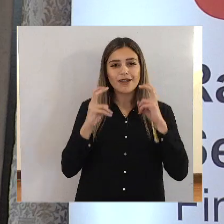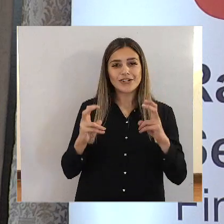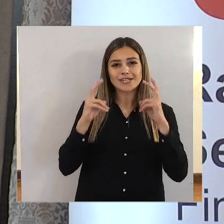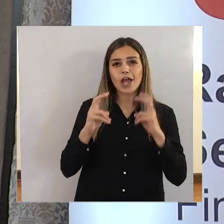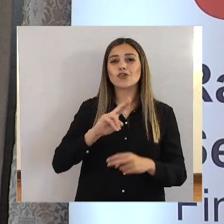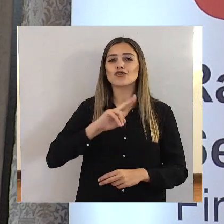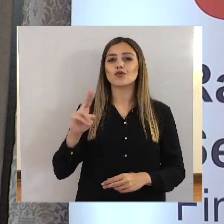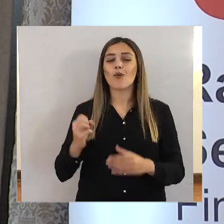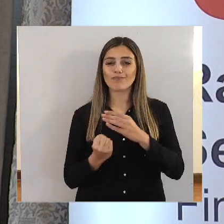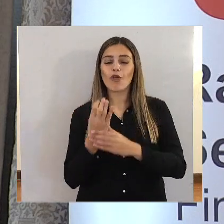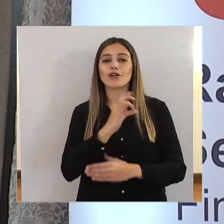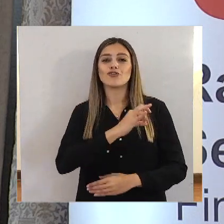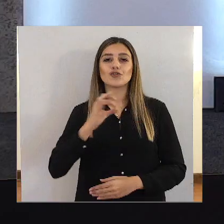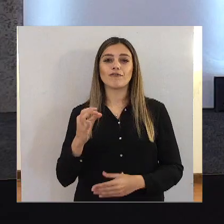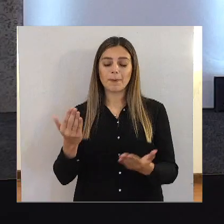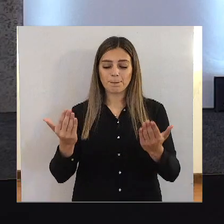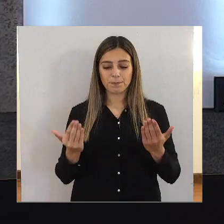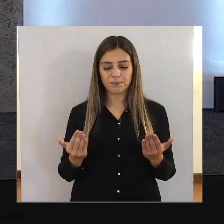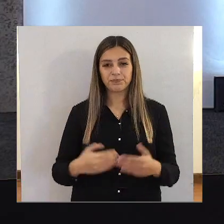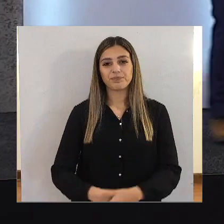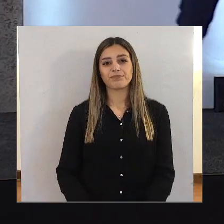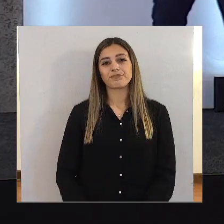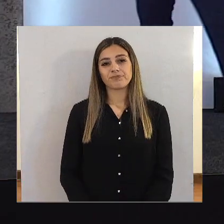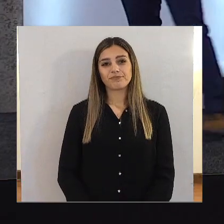welcoming Honourable Owen Bonnici.